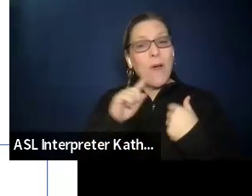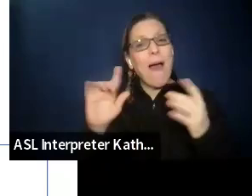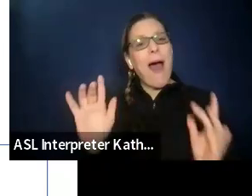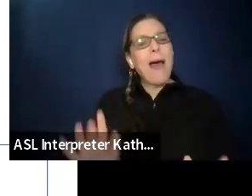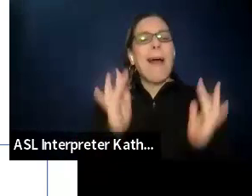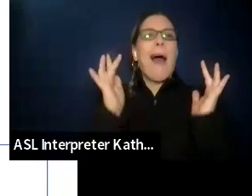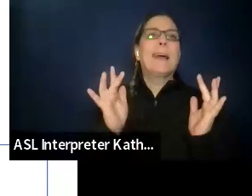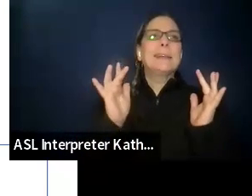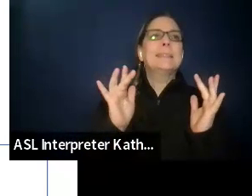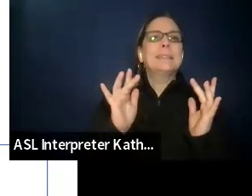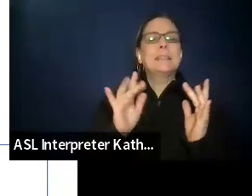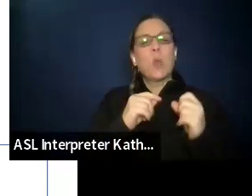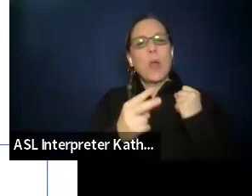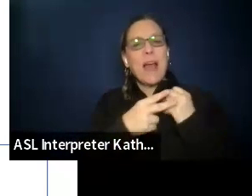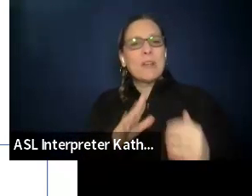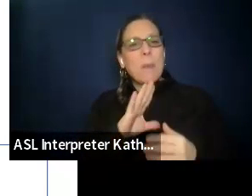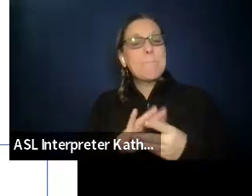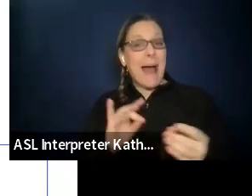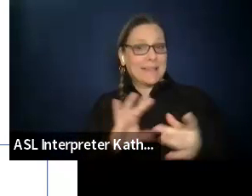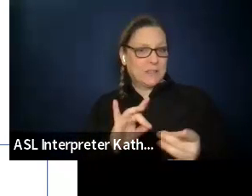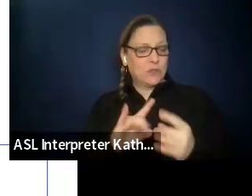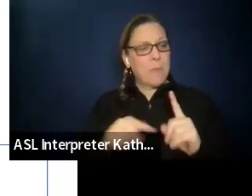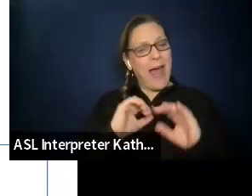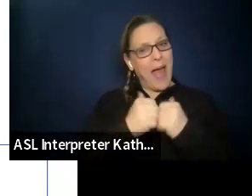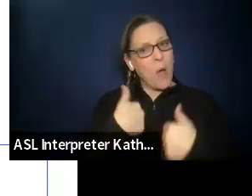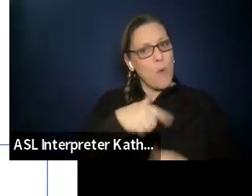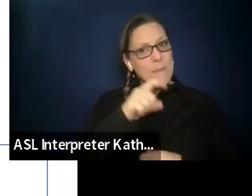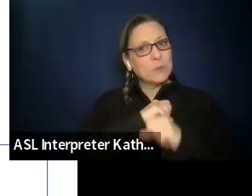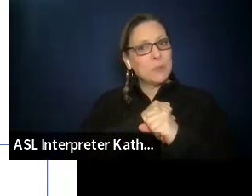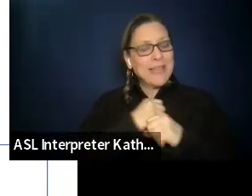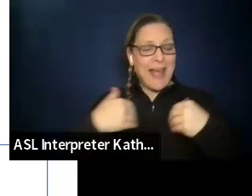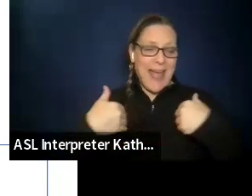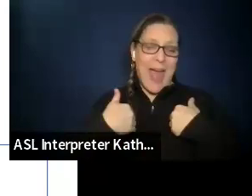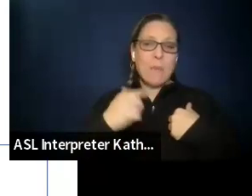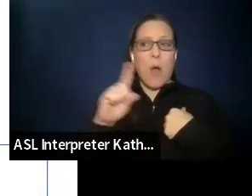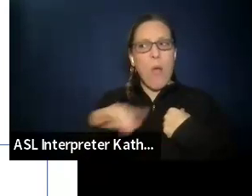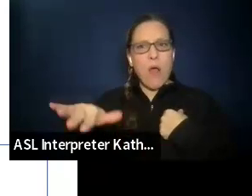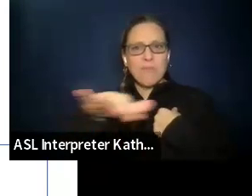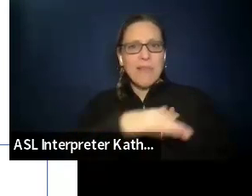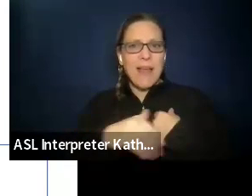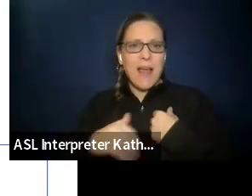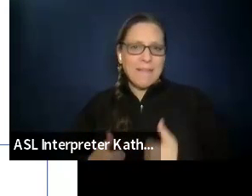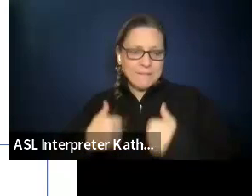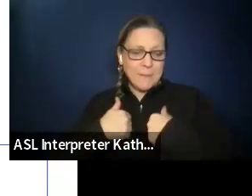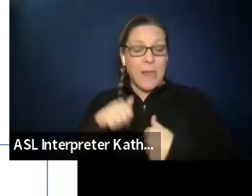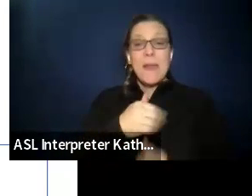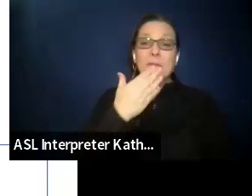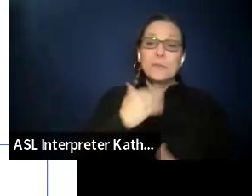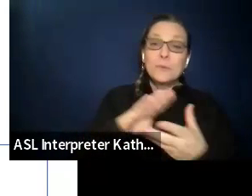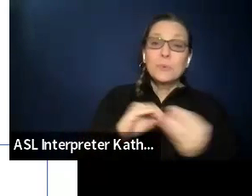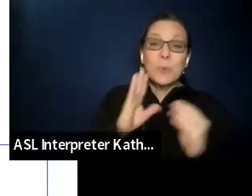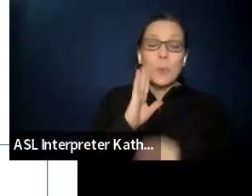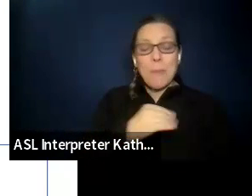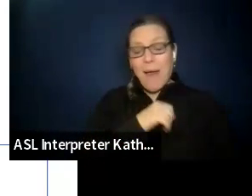light-handed conservationist message about how we must protect animal habitats. The sweet story will